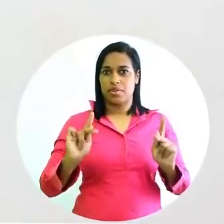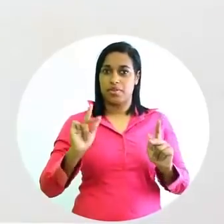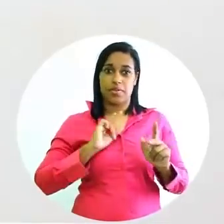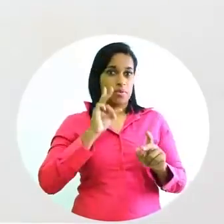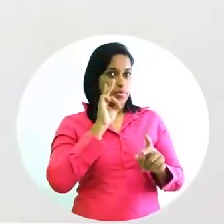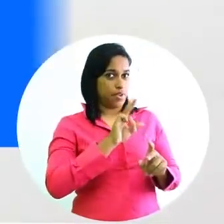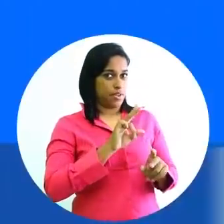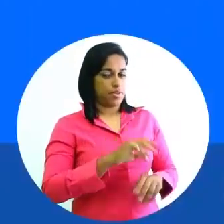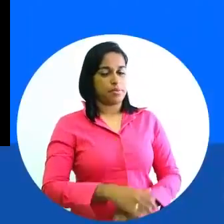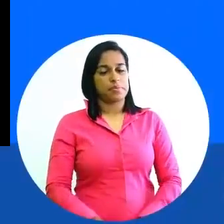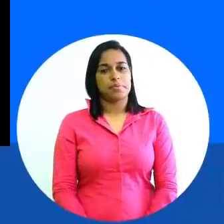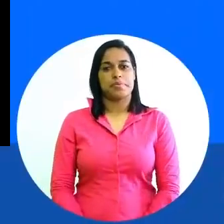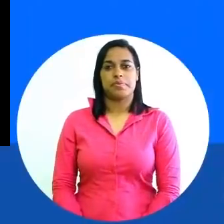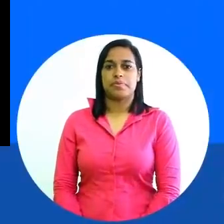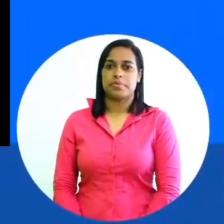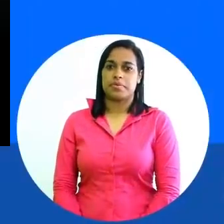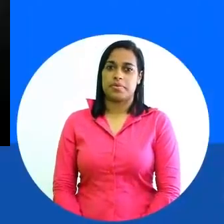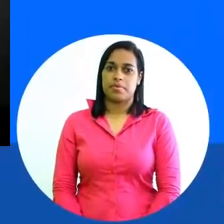Vamos assistir?